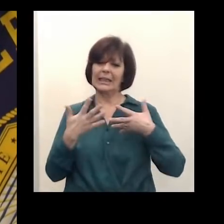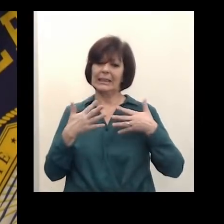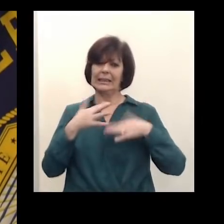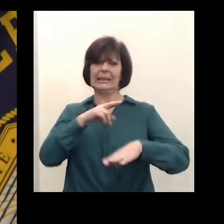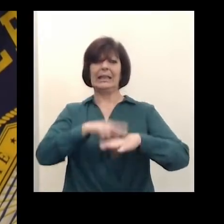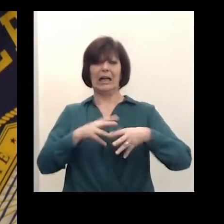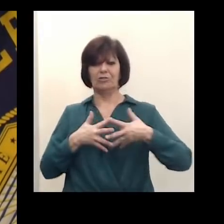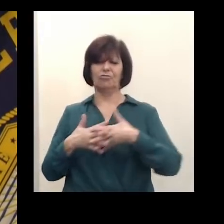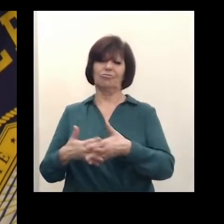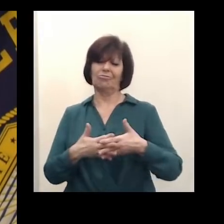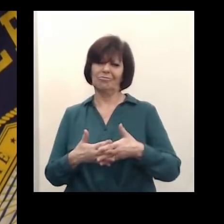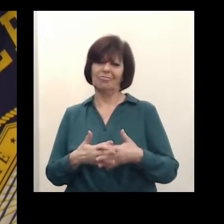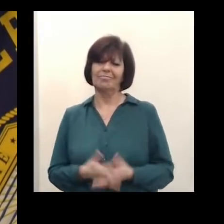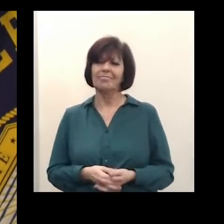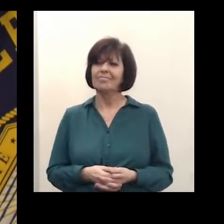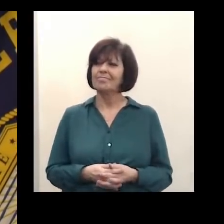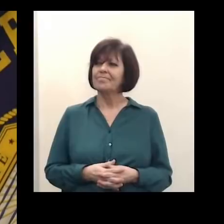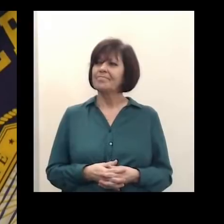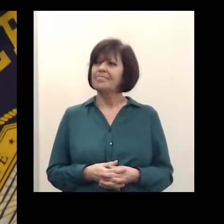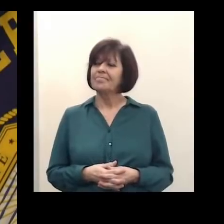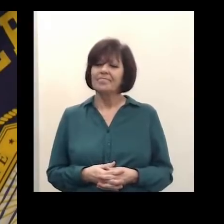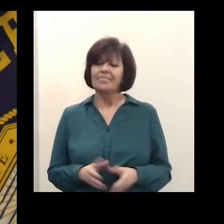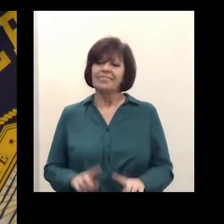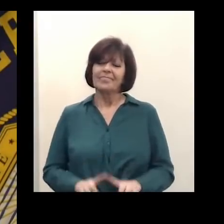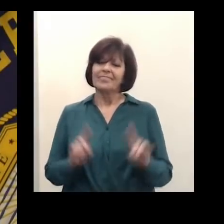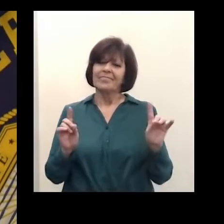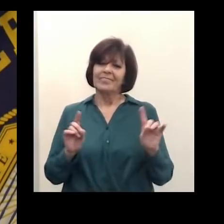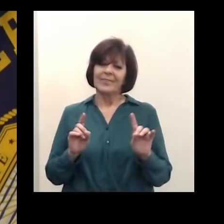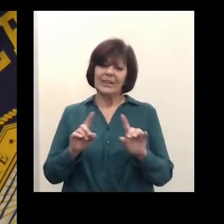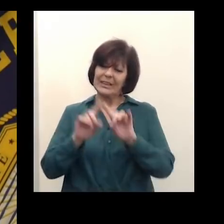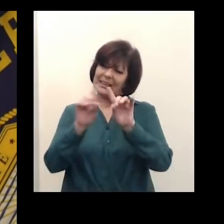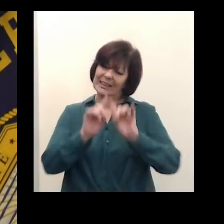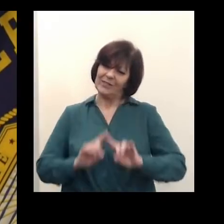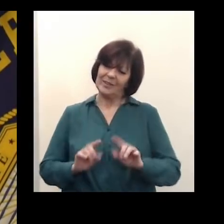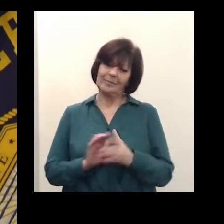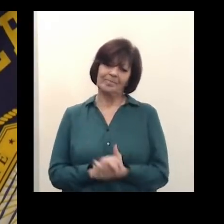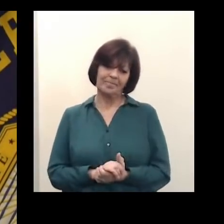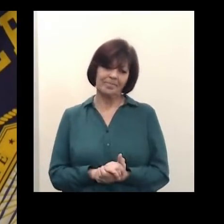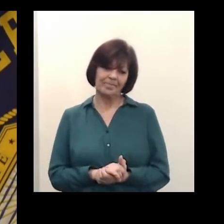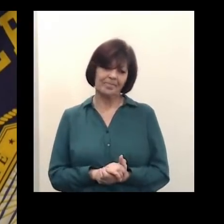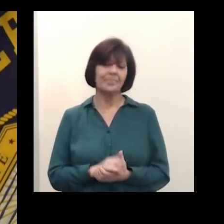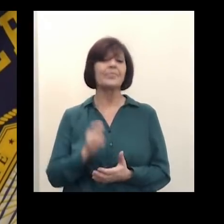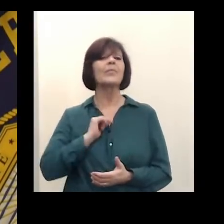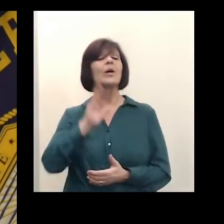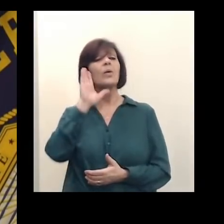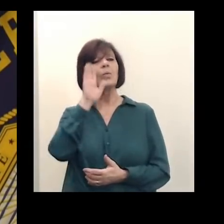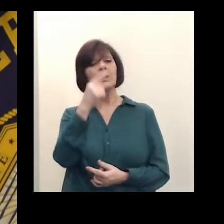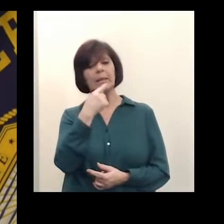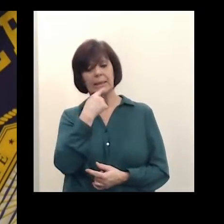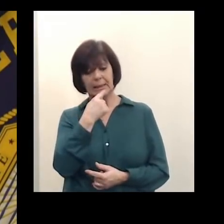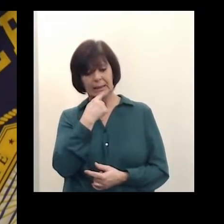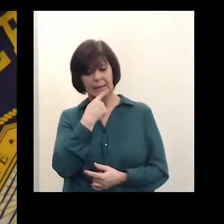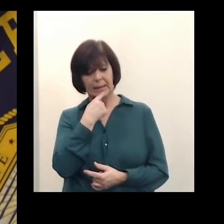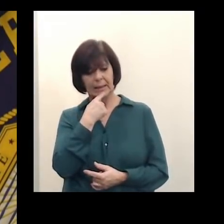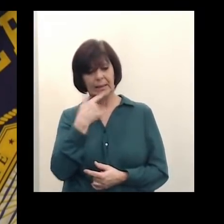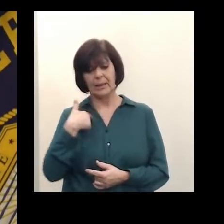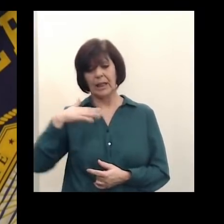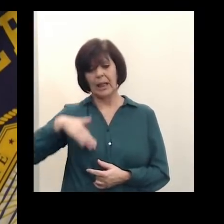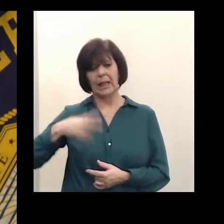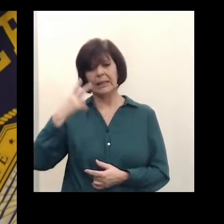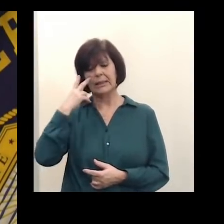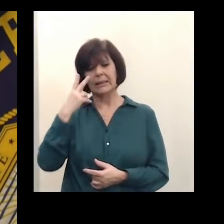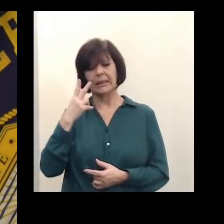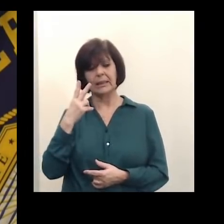differences in the country, differences in vaccine rates. I will note that we have not seen a tremendous growth